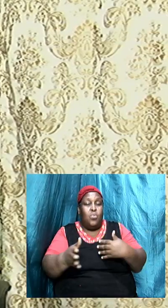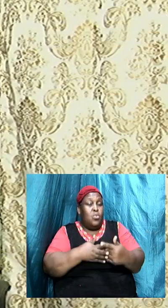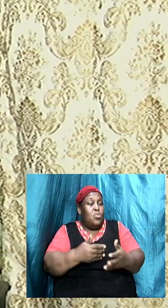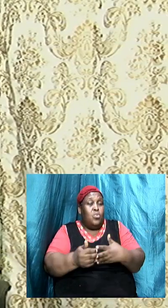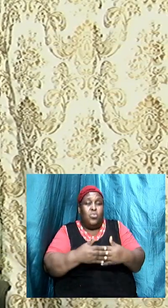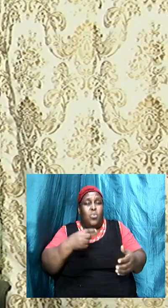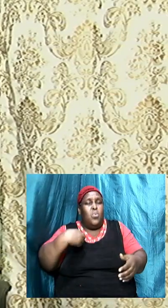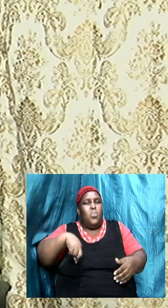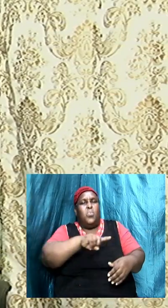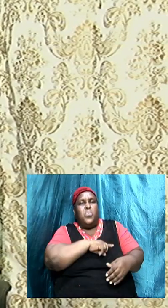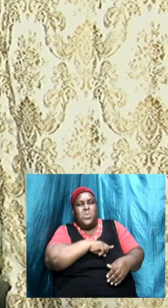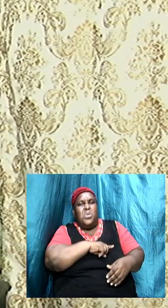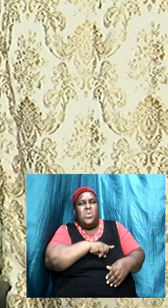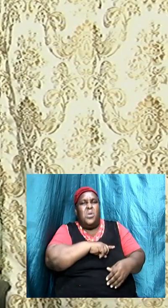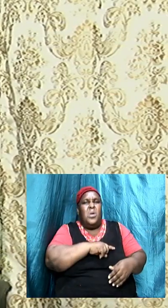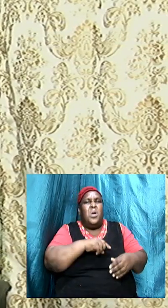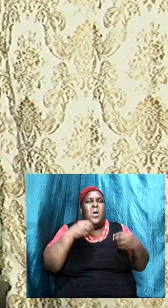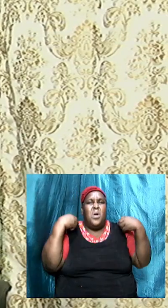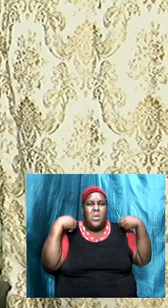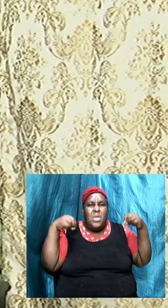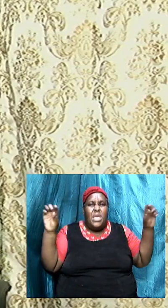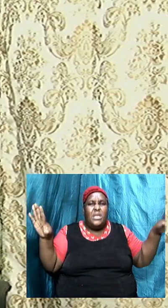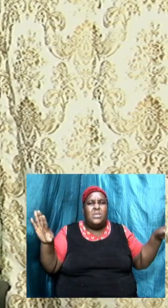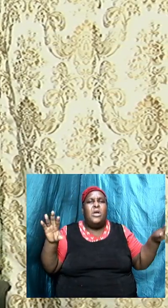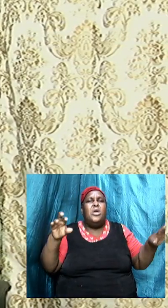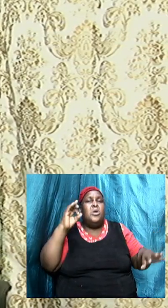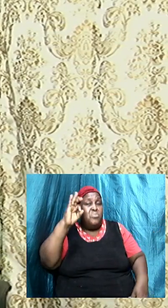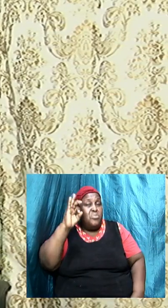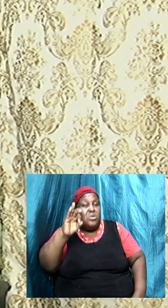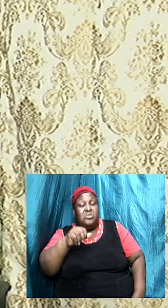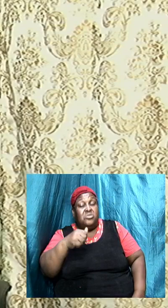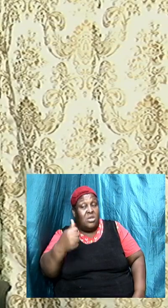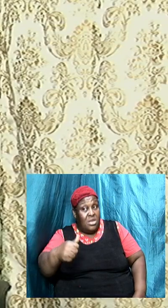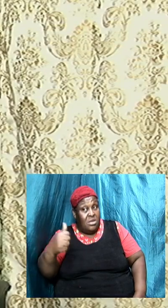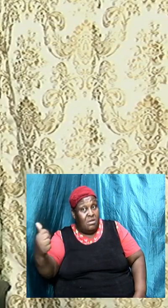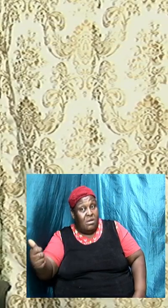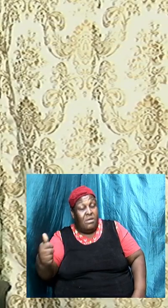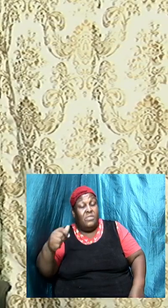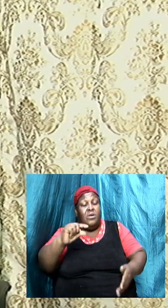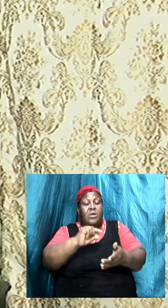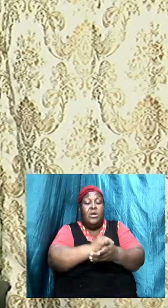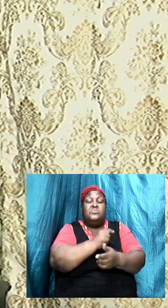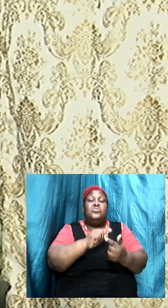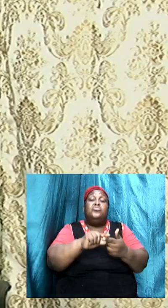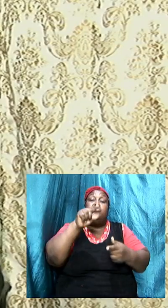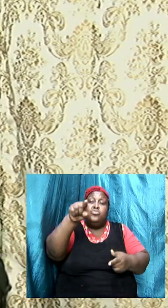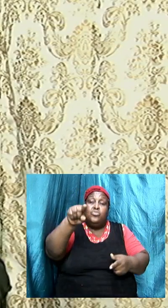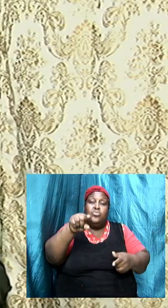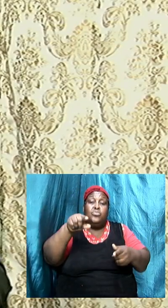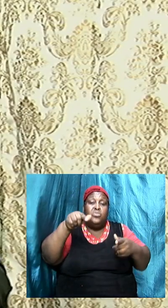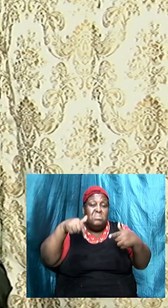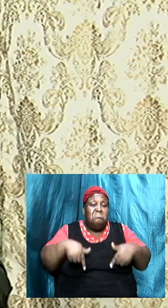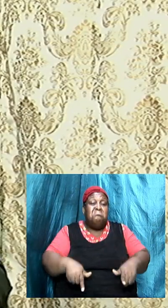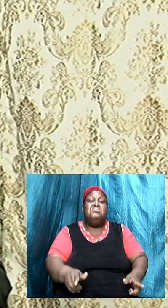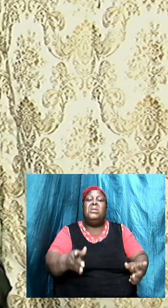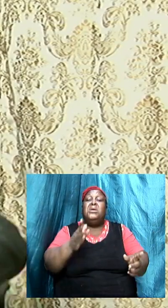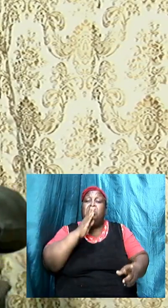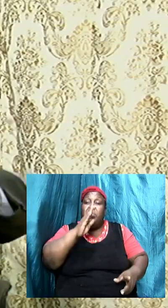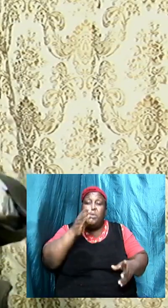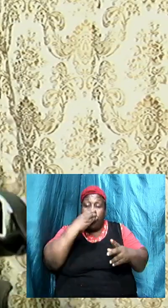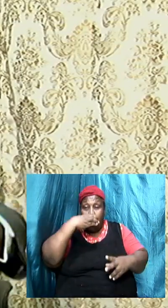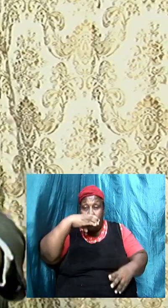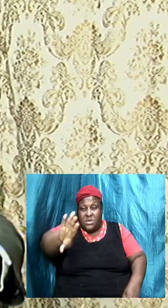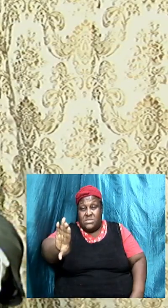an angel, preach any other gospel unto you, let him be a curse.